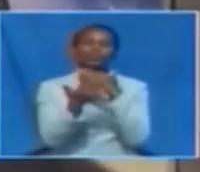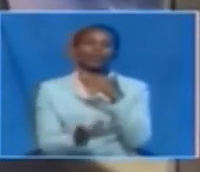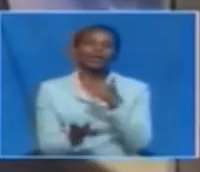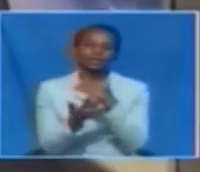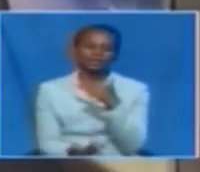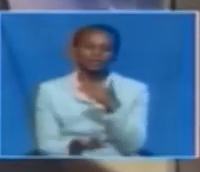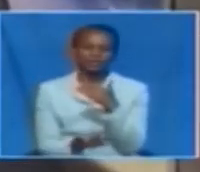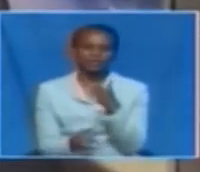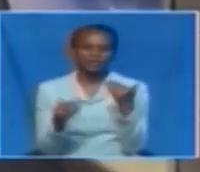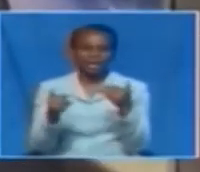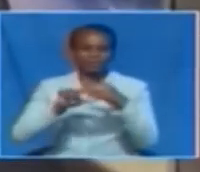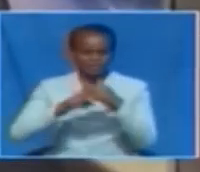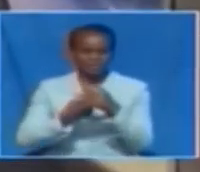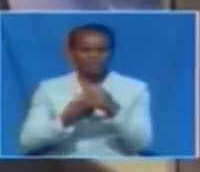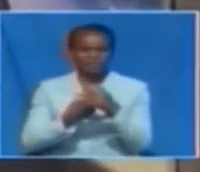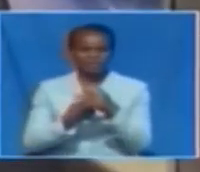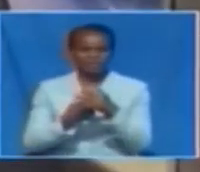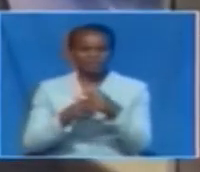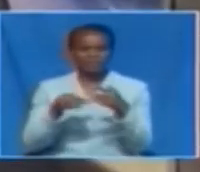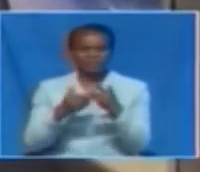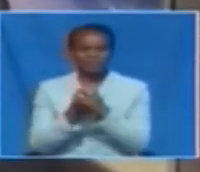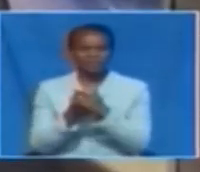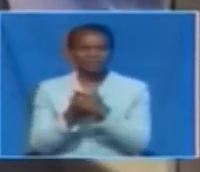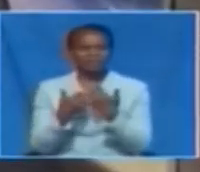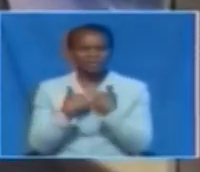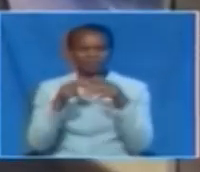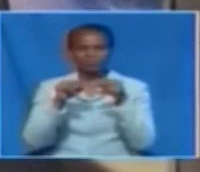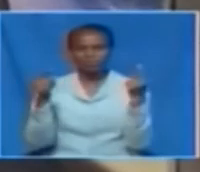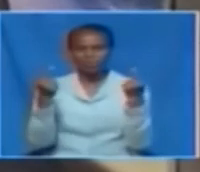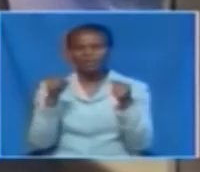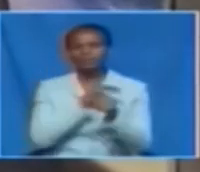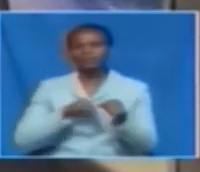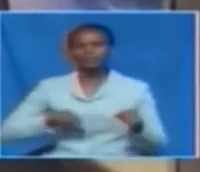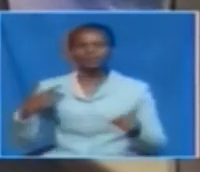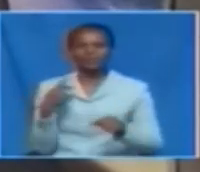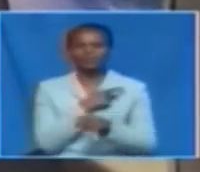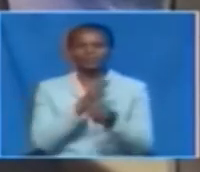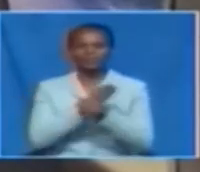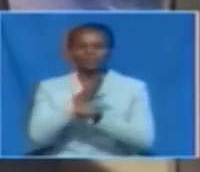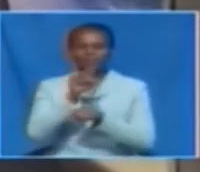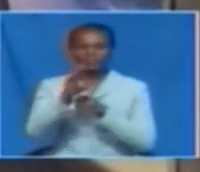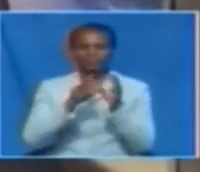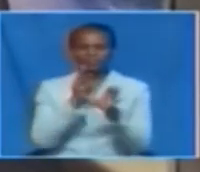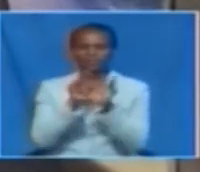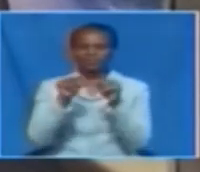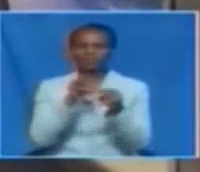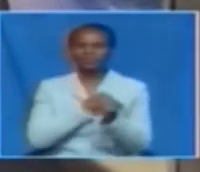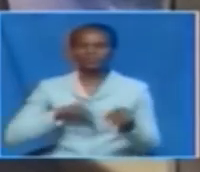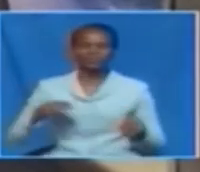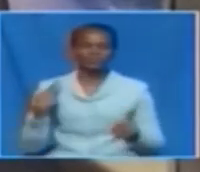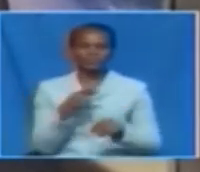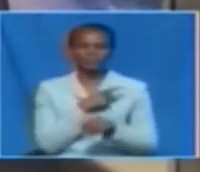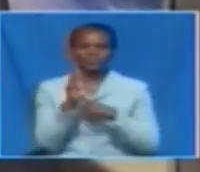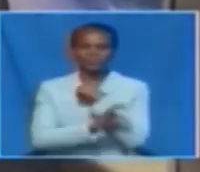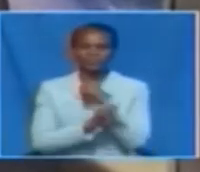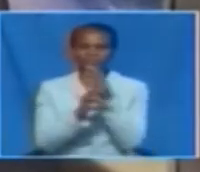So this is a beginning of it. There's no one who's going to be a member of Parliament after May. There will be no member of Parliament in this country. So